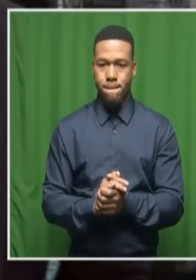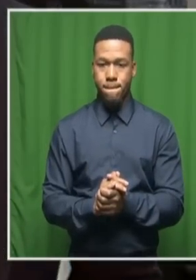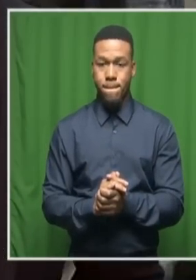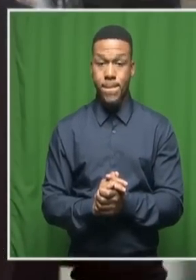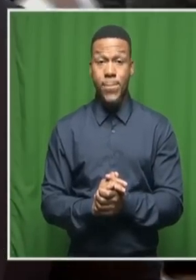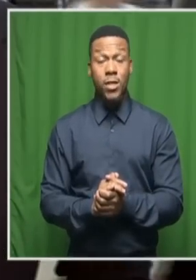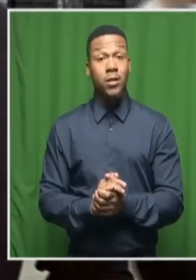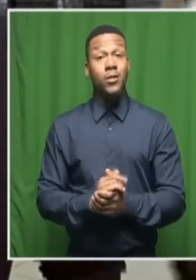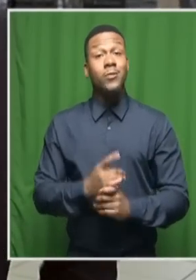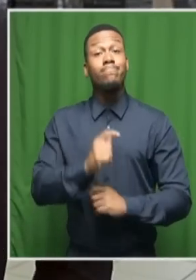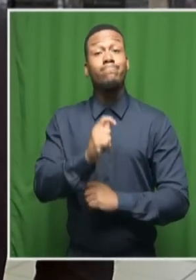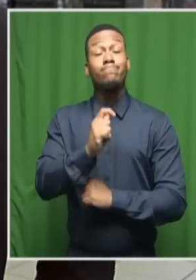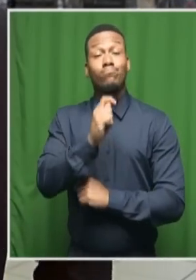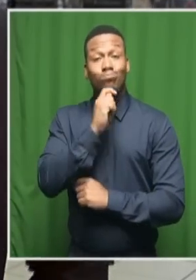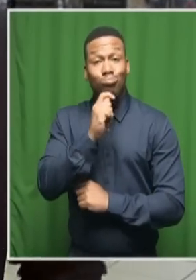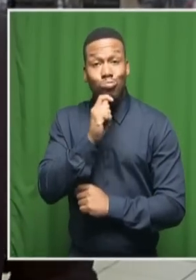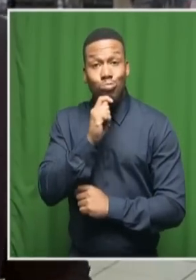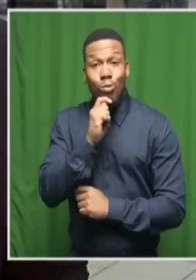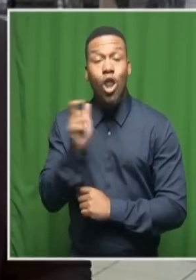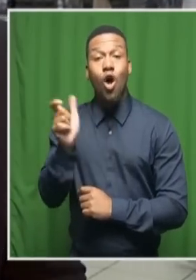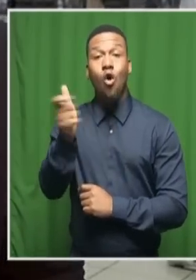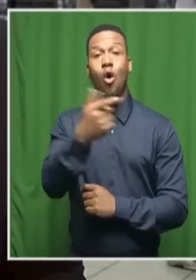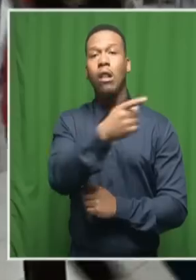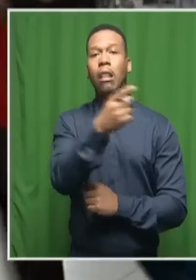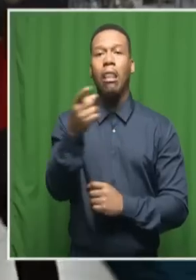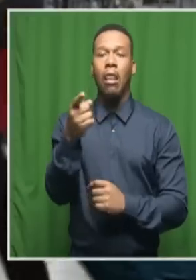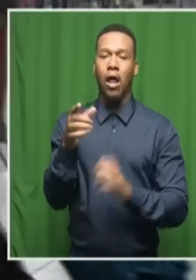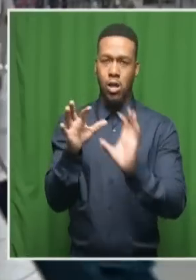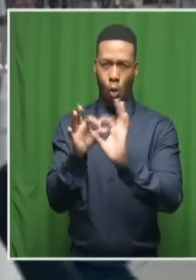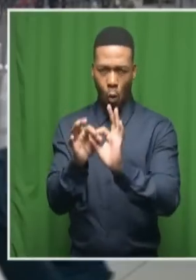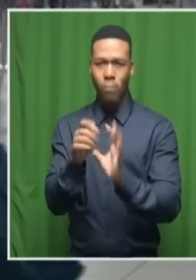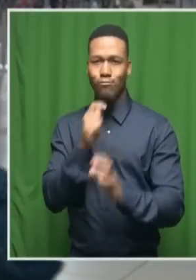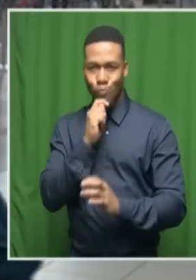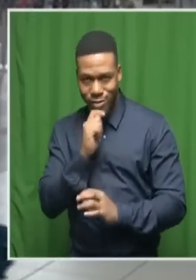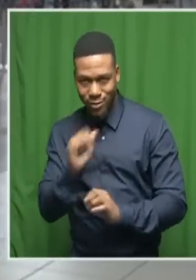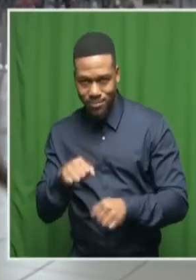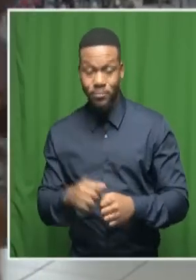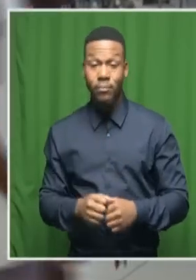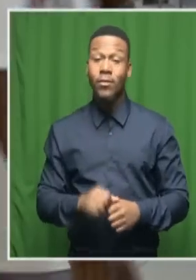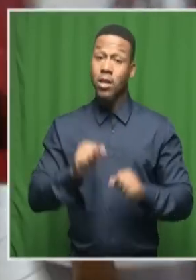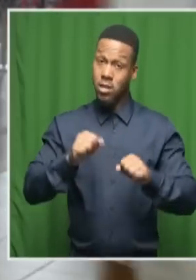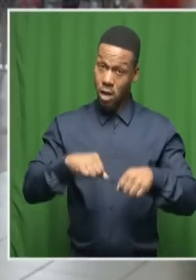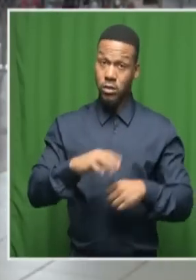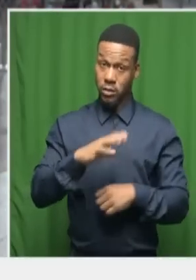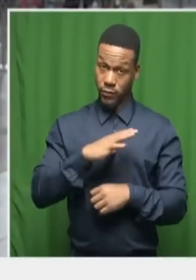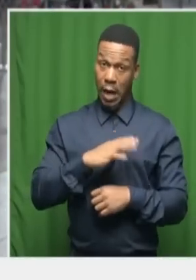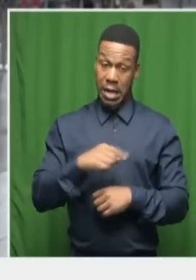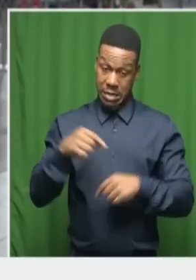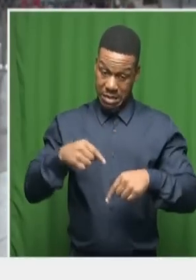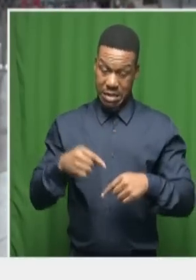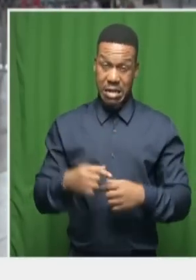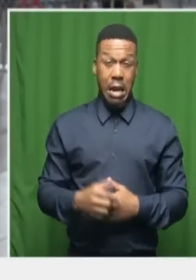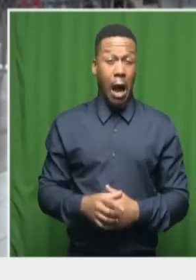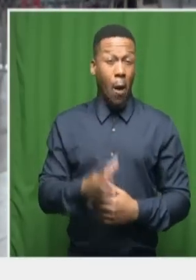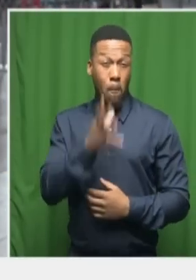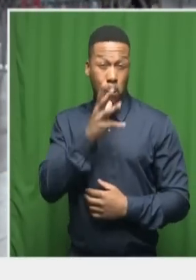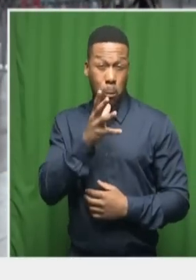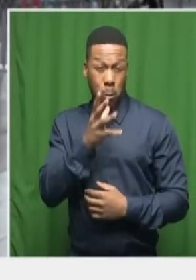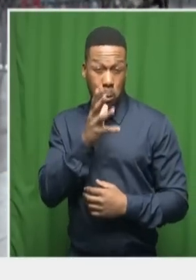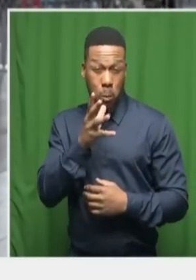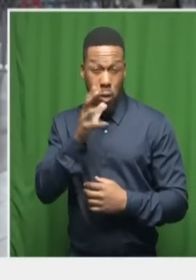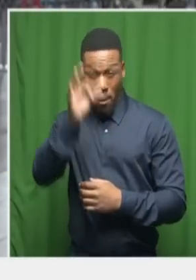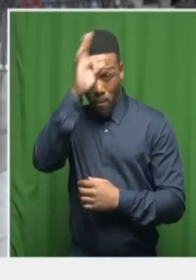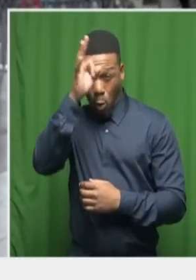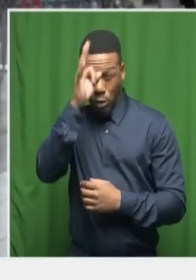A very good morning to you and to our viewers at home, Lee. And you're quite right. There's a high police contingent here on the ground at the